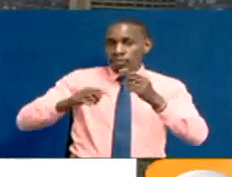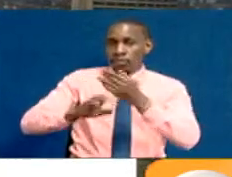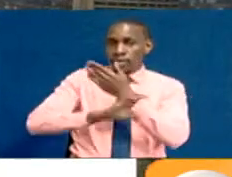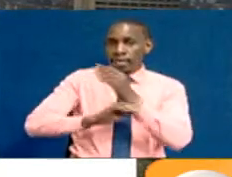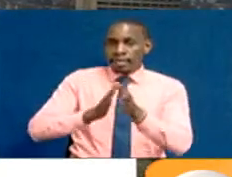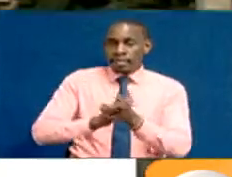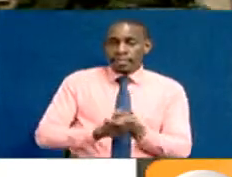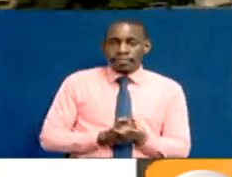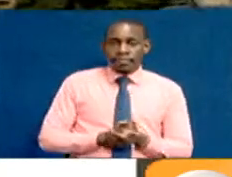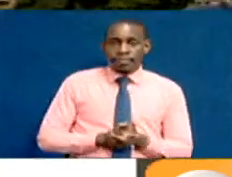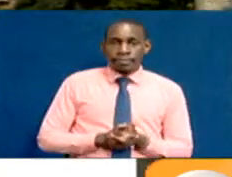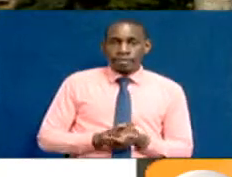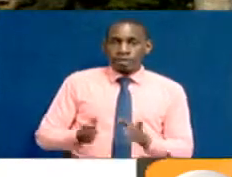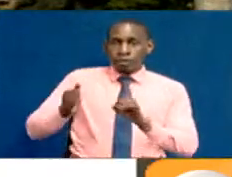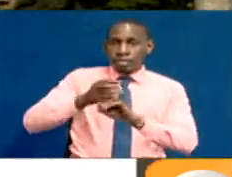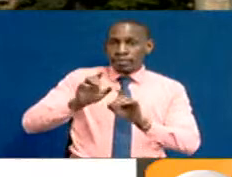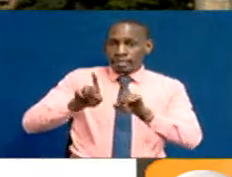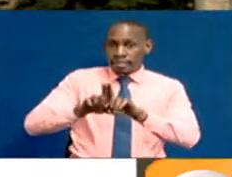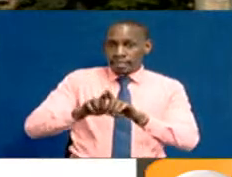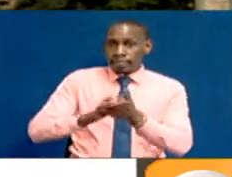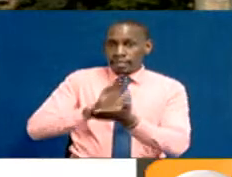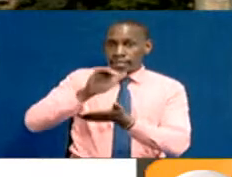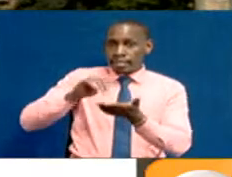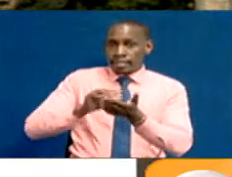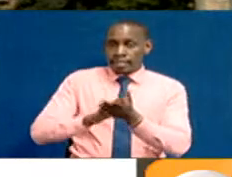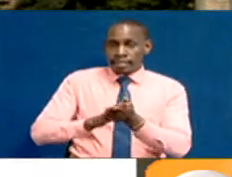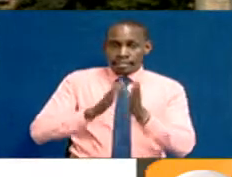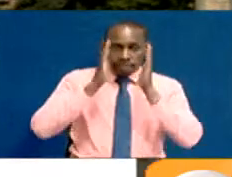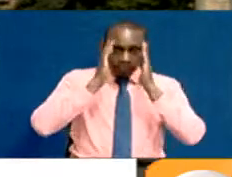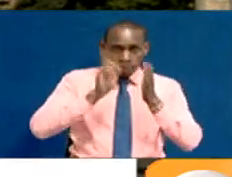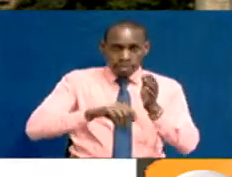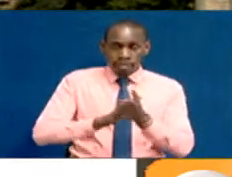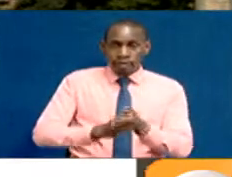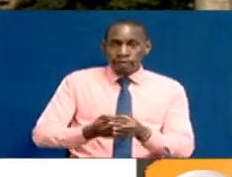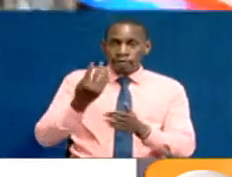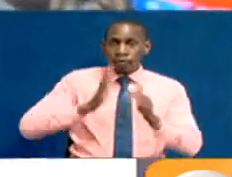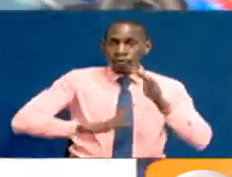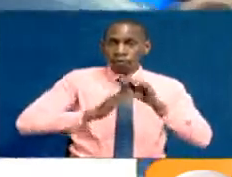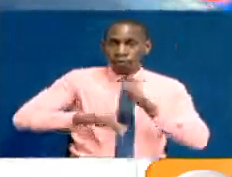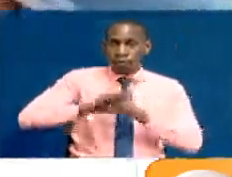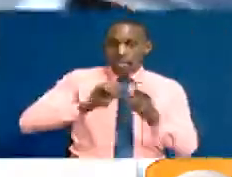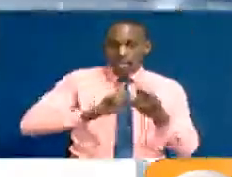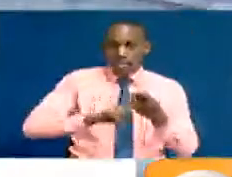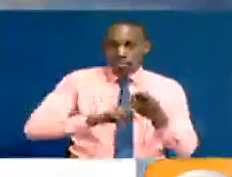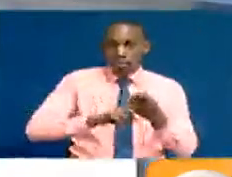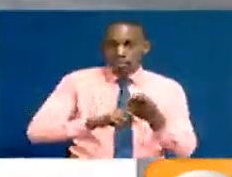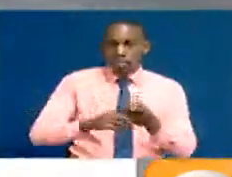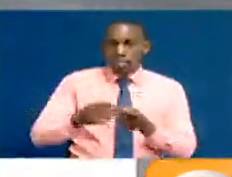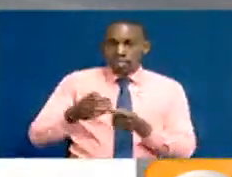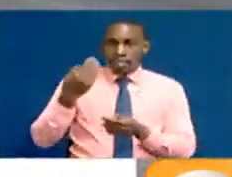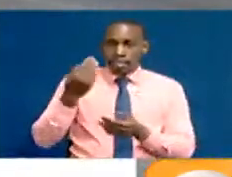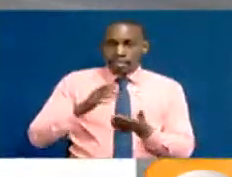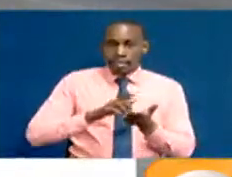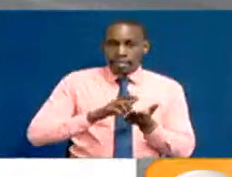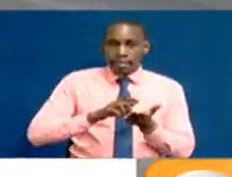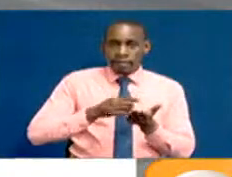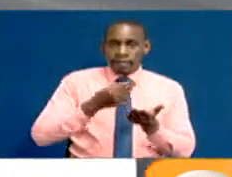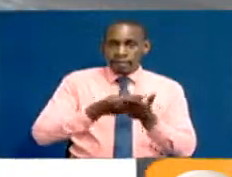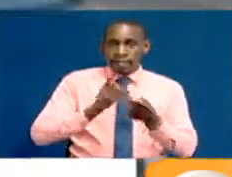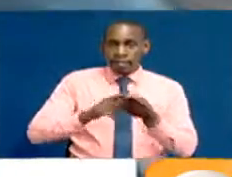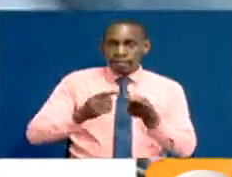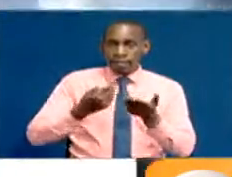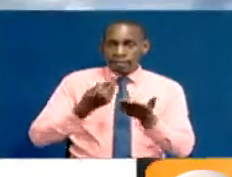and beyond. To achieve this, the center will prioritize four key areas, namely green finance, financial